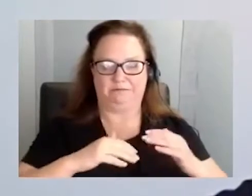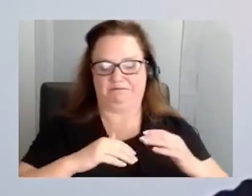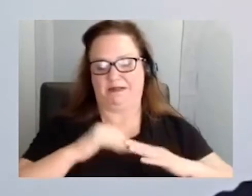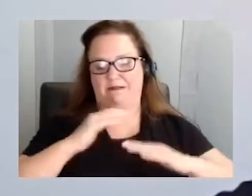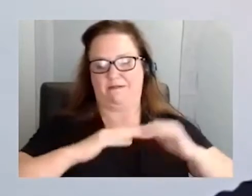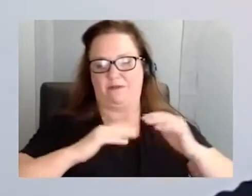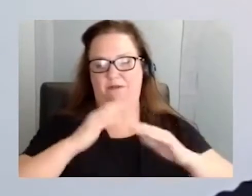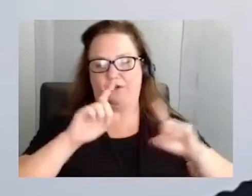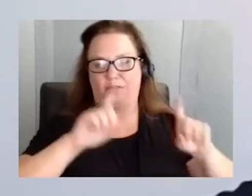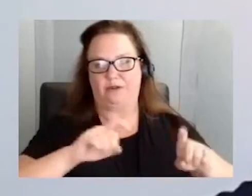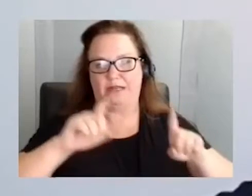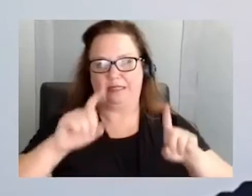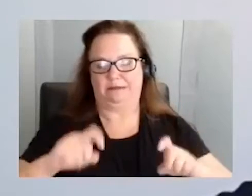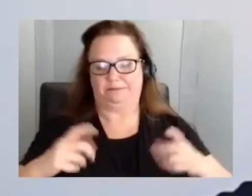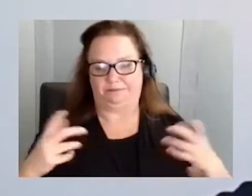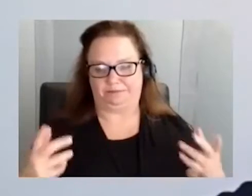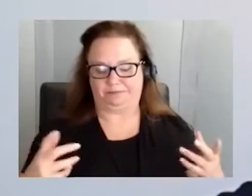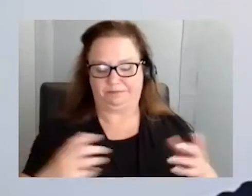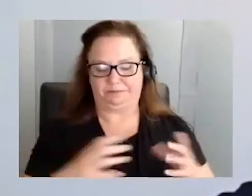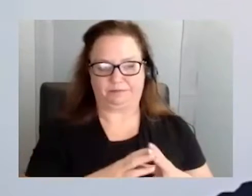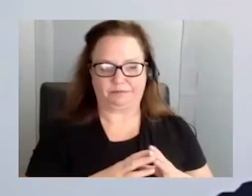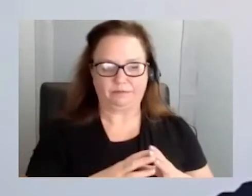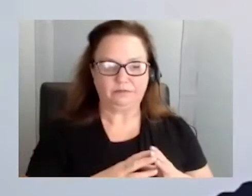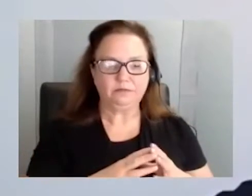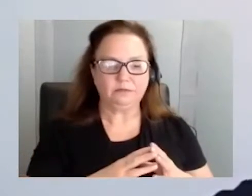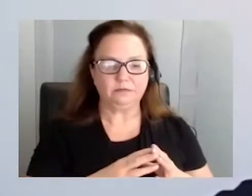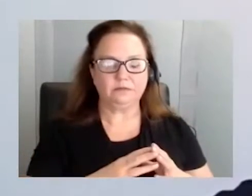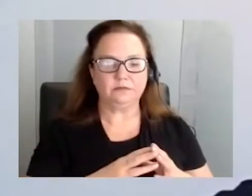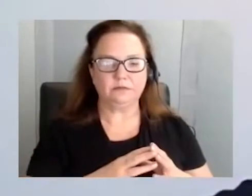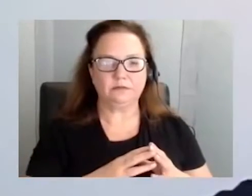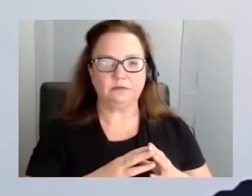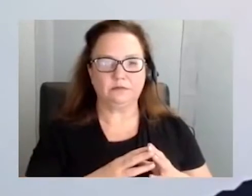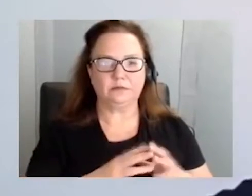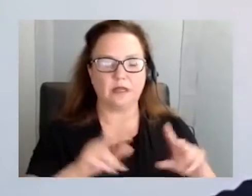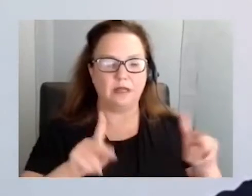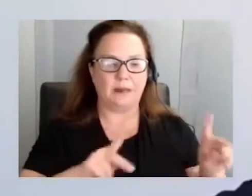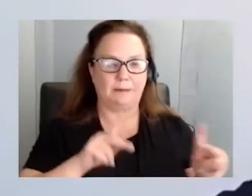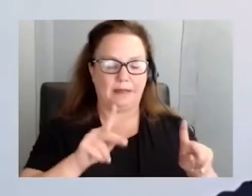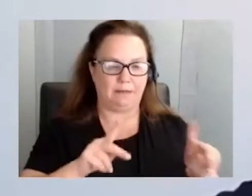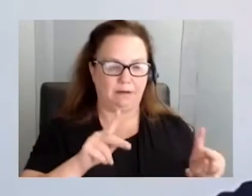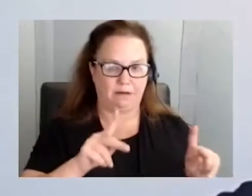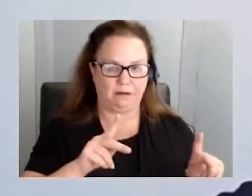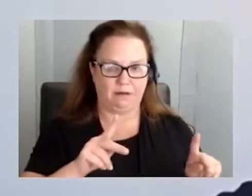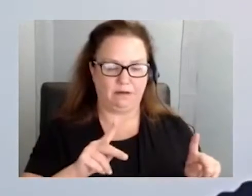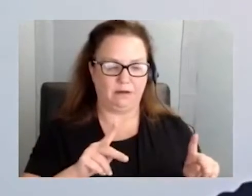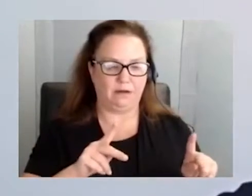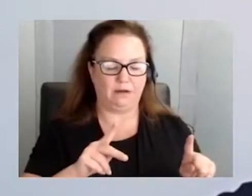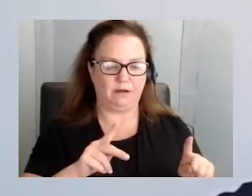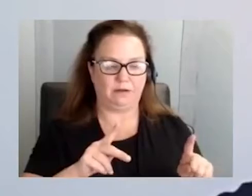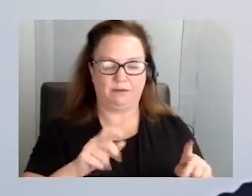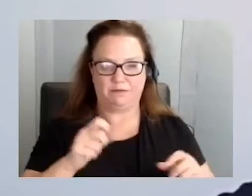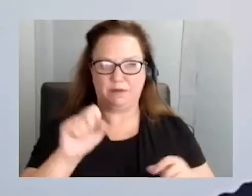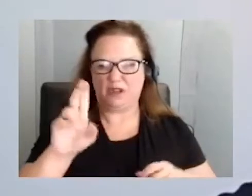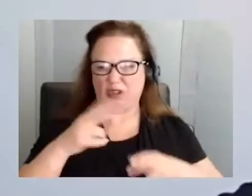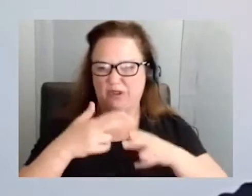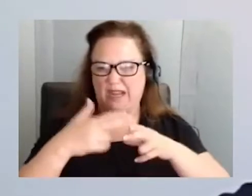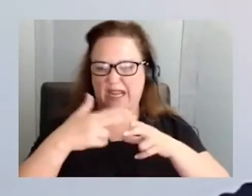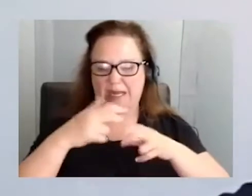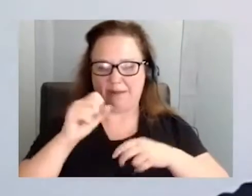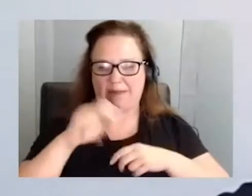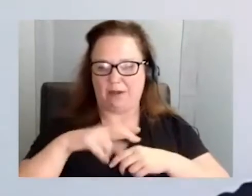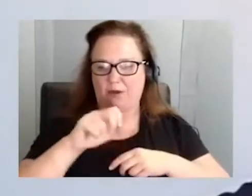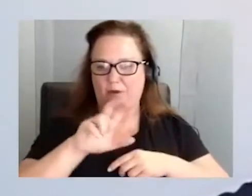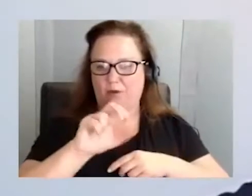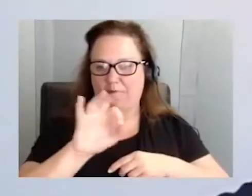for your test. And then for people who afterward, you get entered into those raffles I mentioned. There are prizes